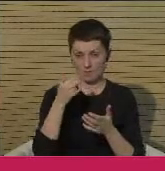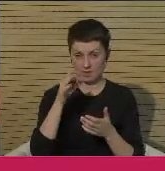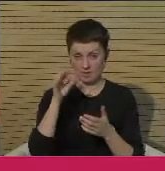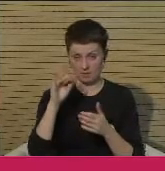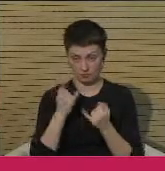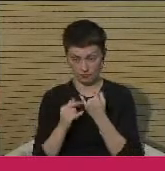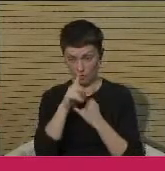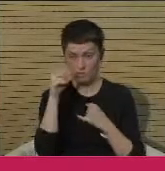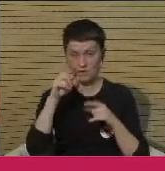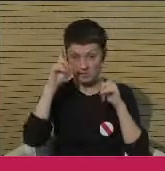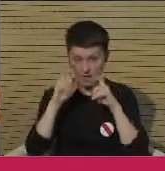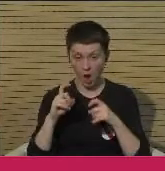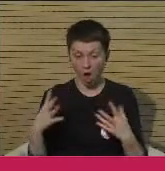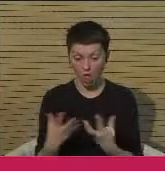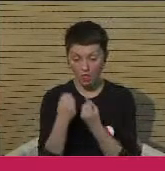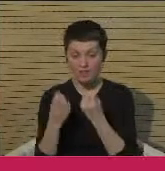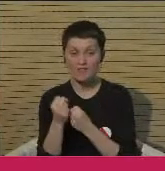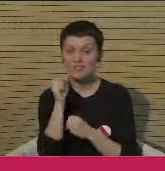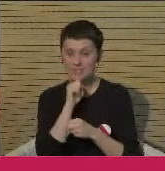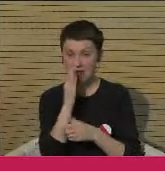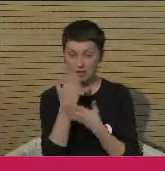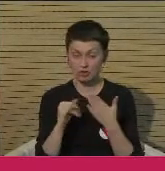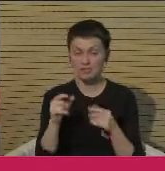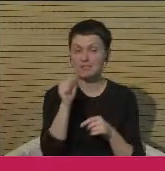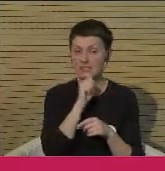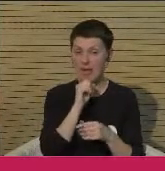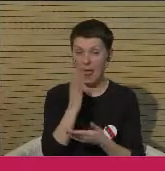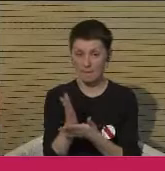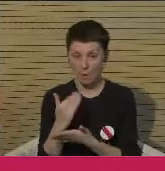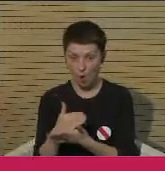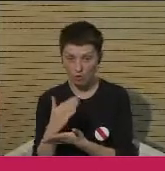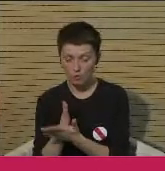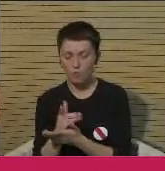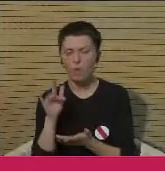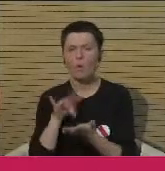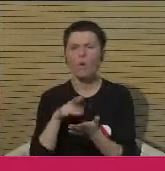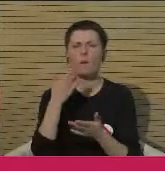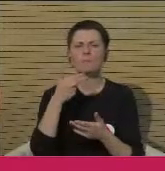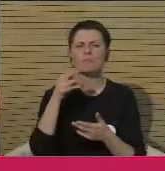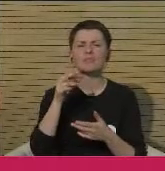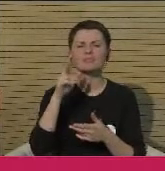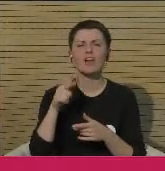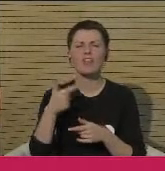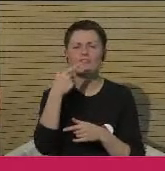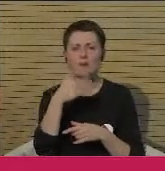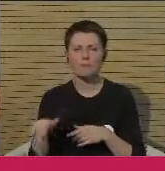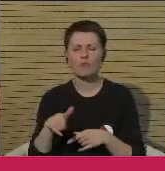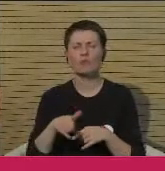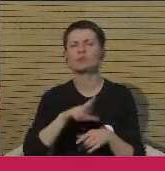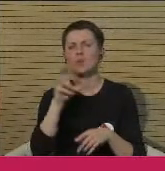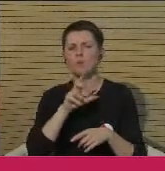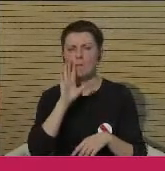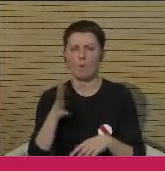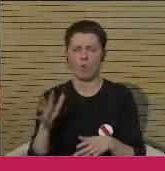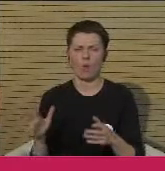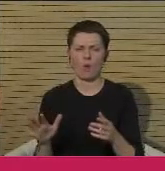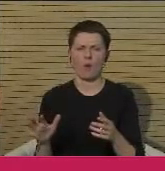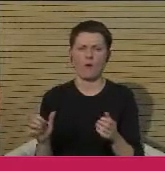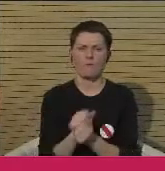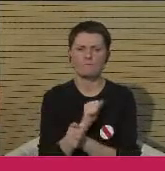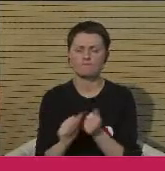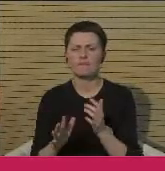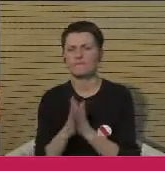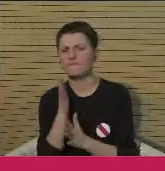that people start rediscovering old districts, old divisions, old boundaries. I think in this